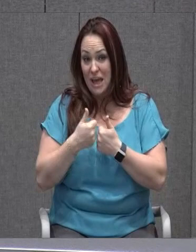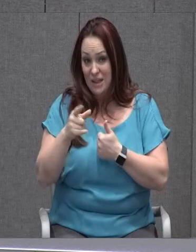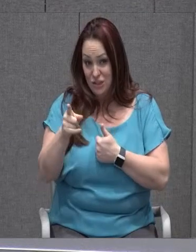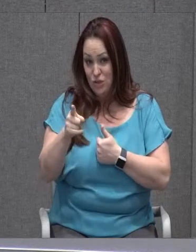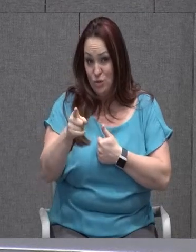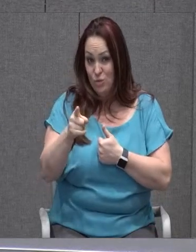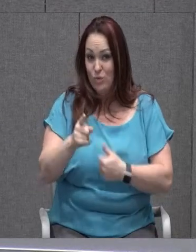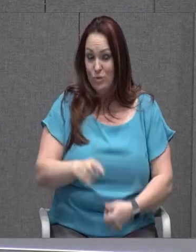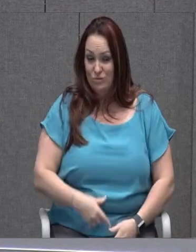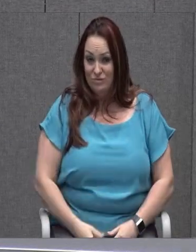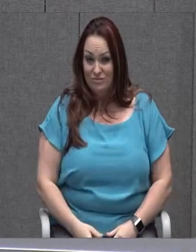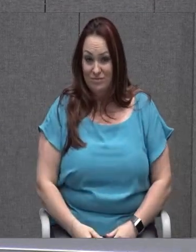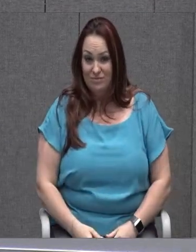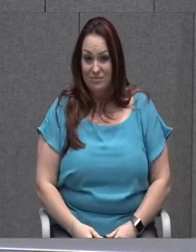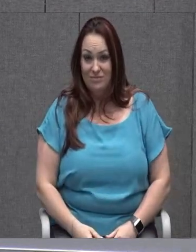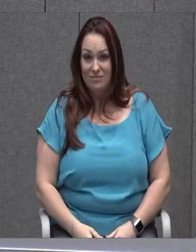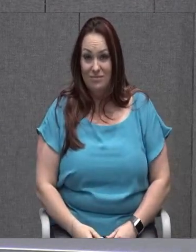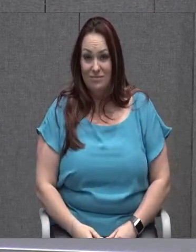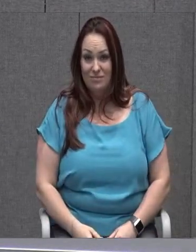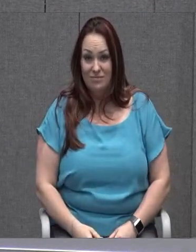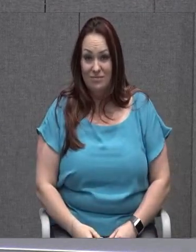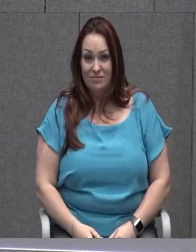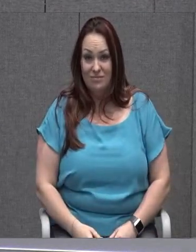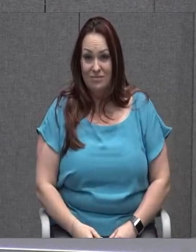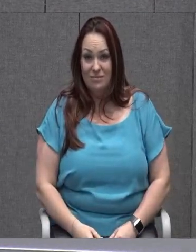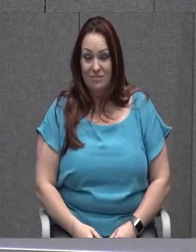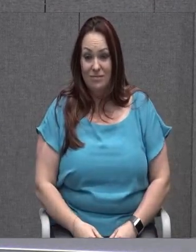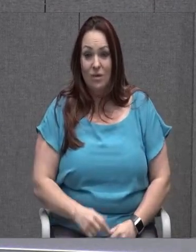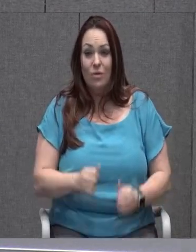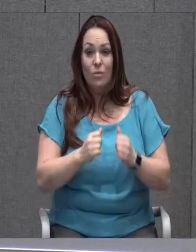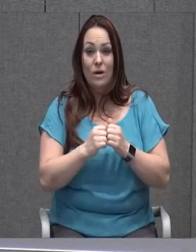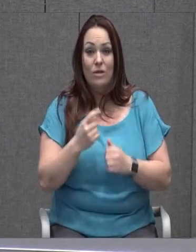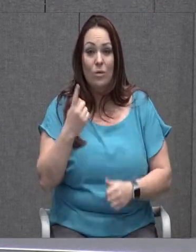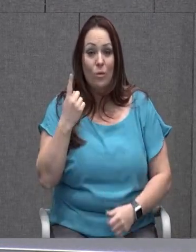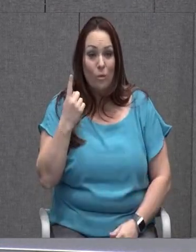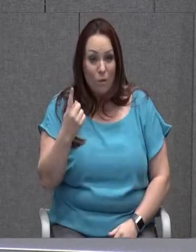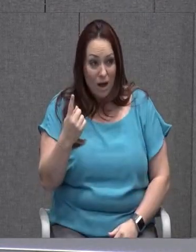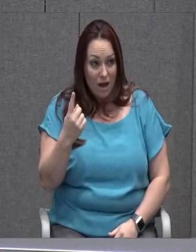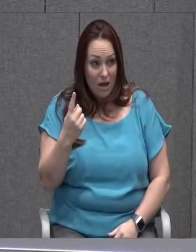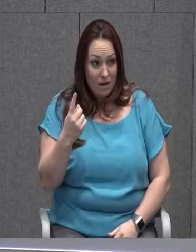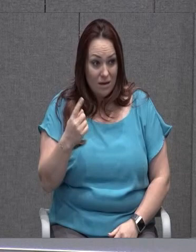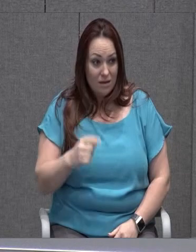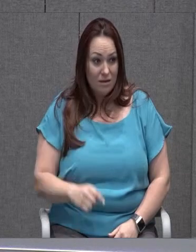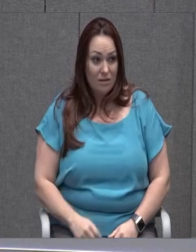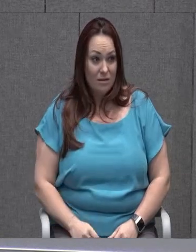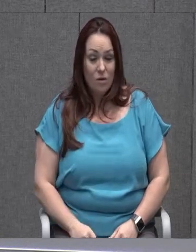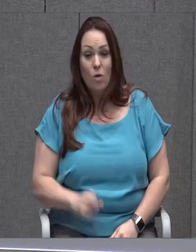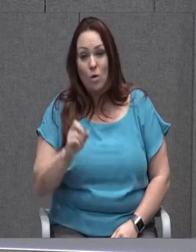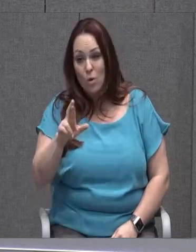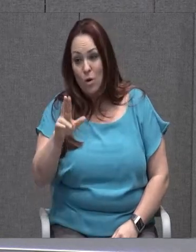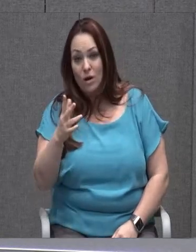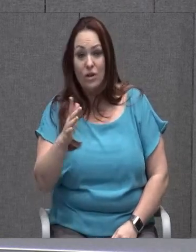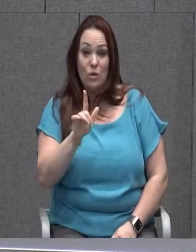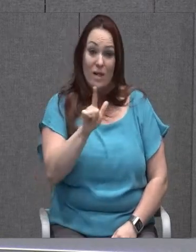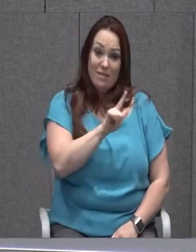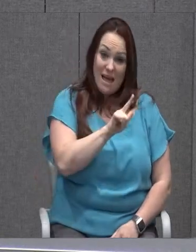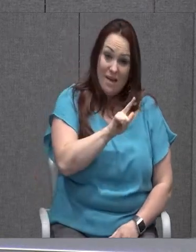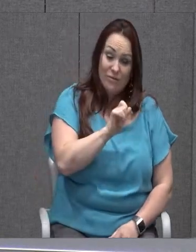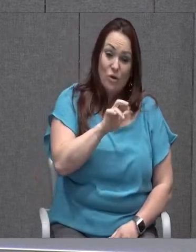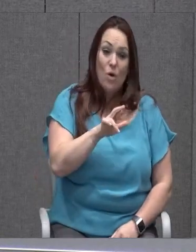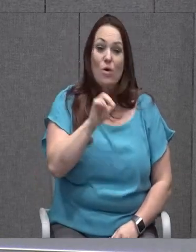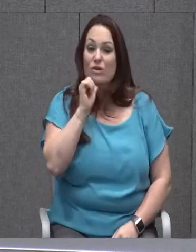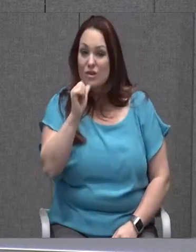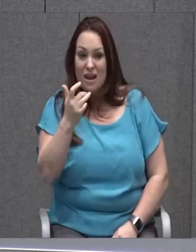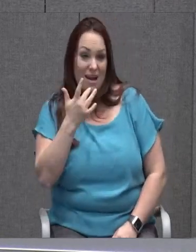Oh, no. Ahora, solo con el pie izquierdo o el que no es tu favorito. Your left foot or the one that is